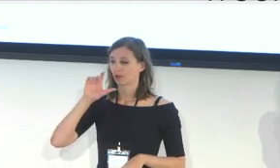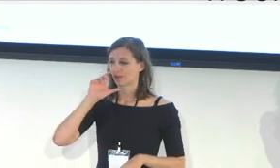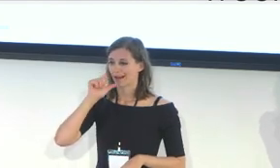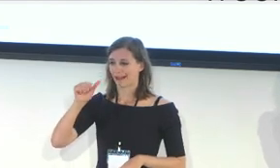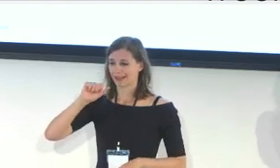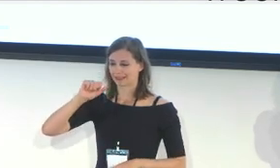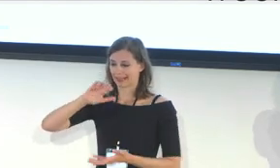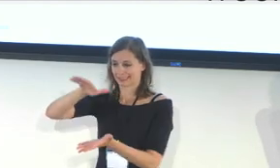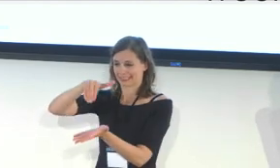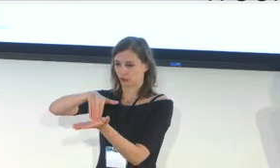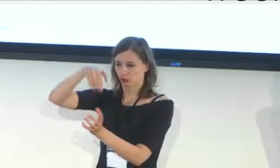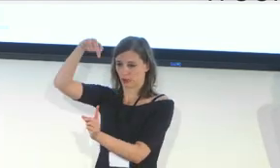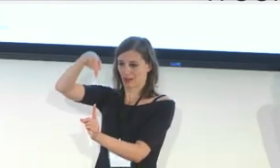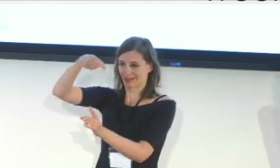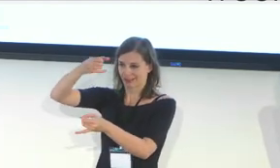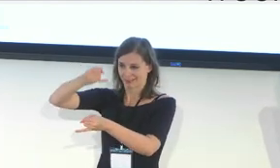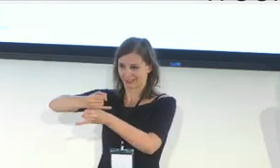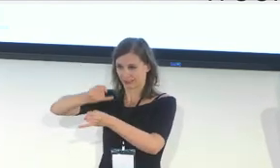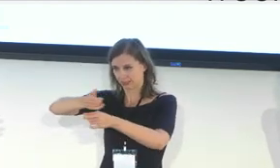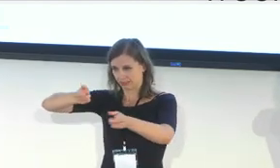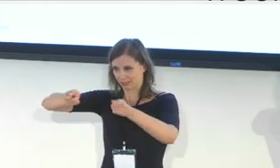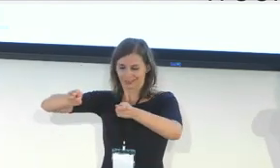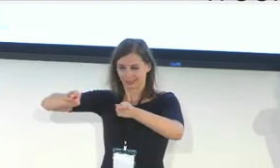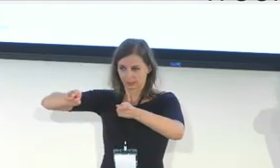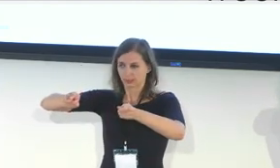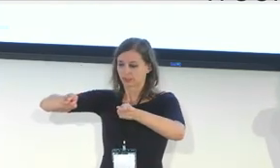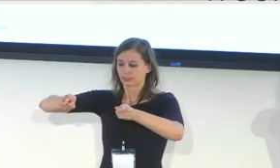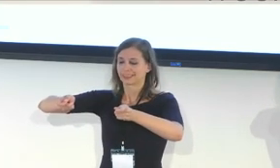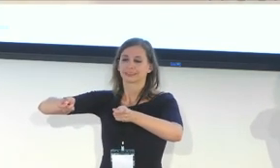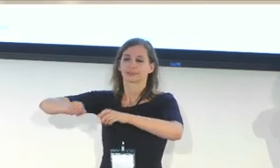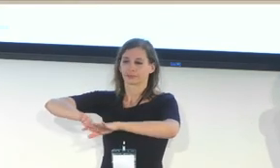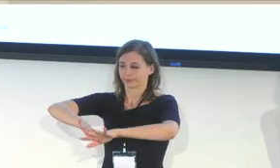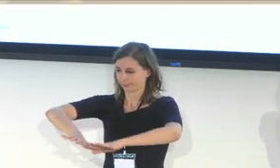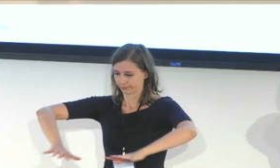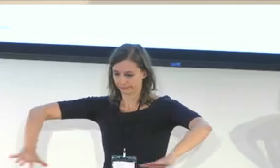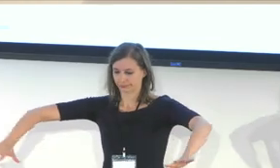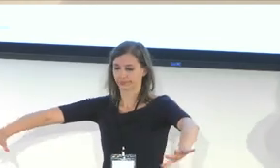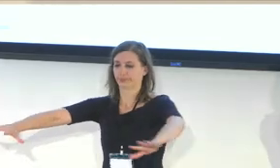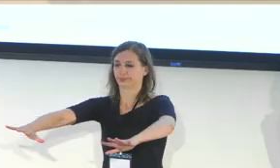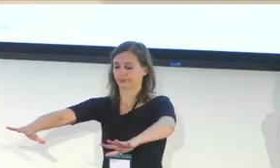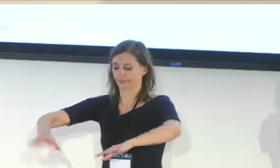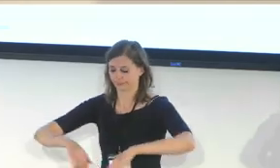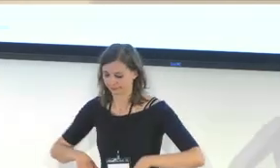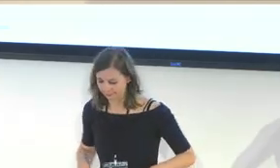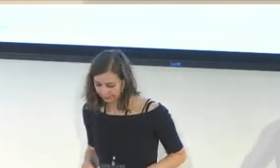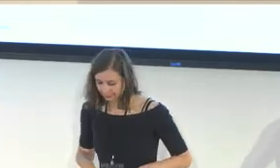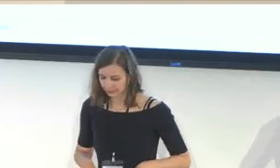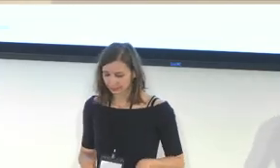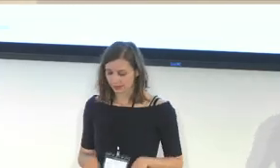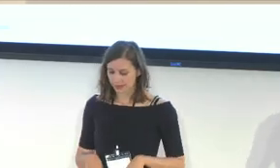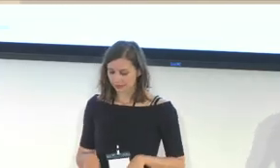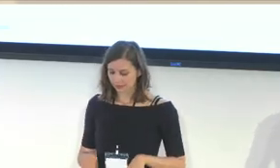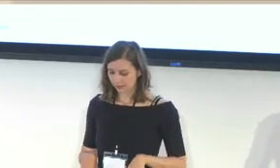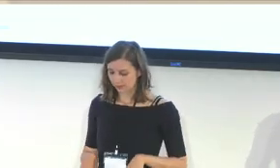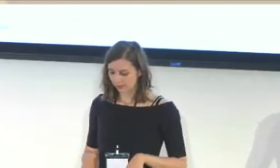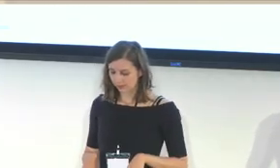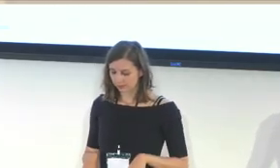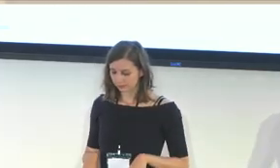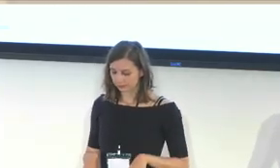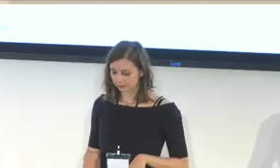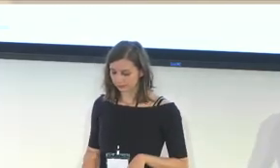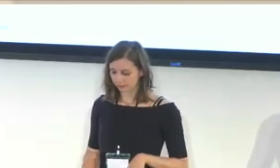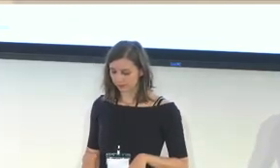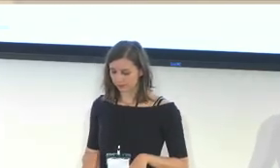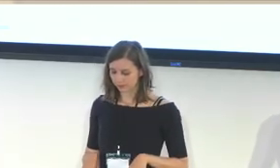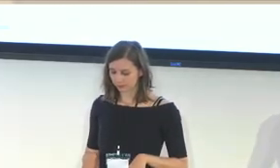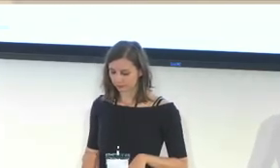of the metaverse, which is more like the internet style of things, so a decentralized virtual world. This is where